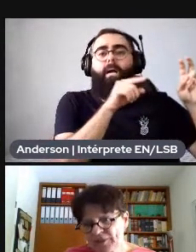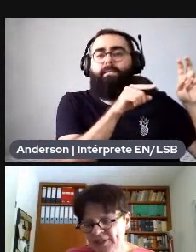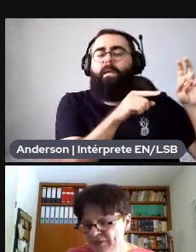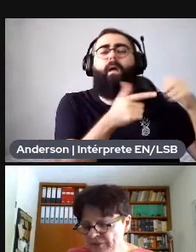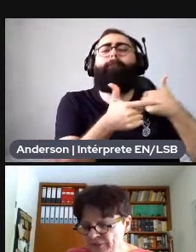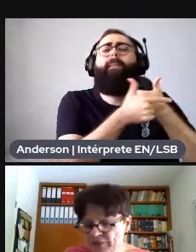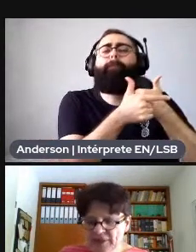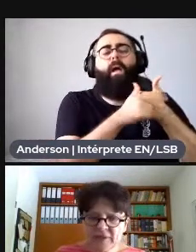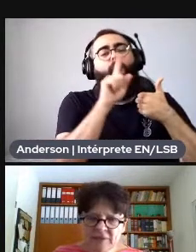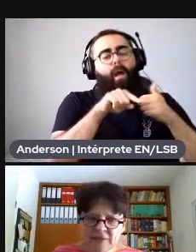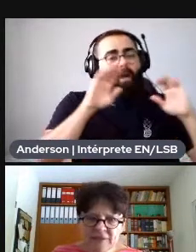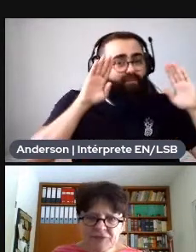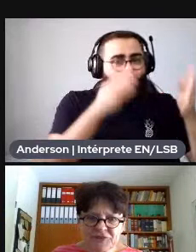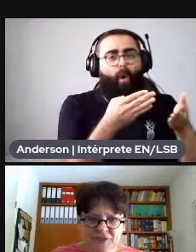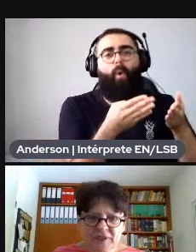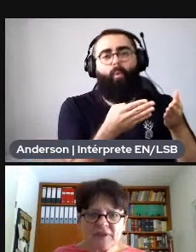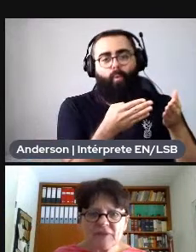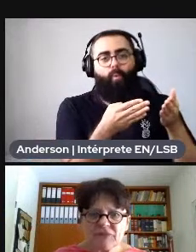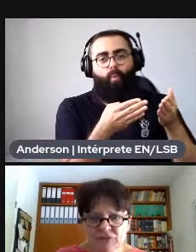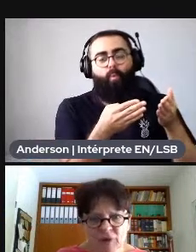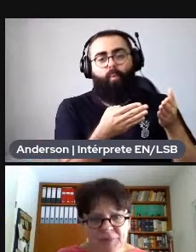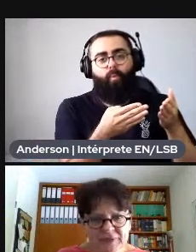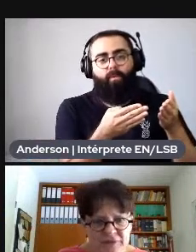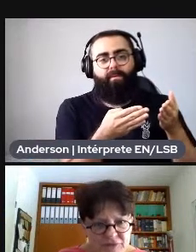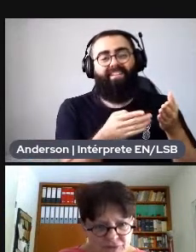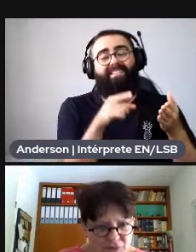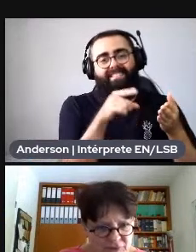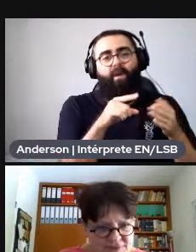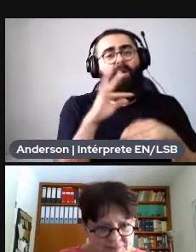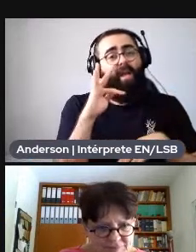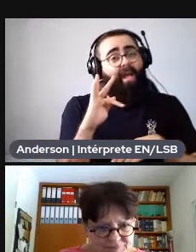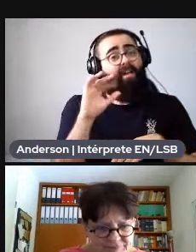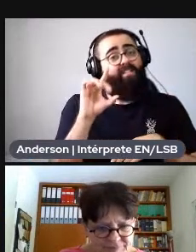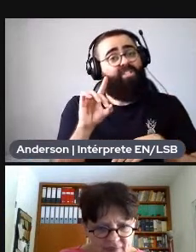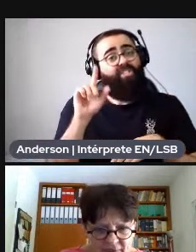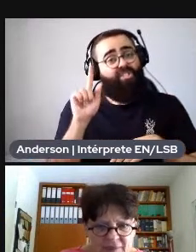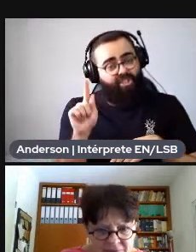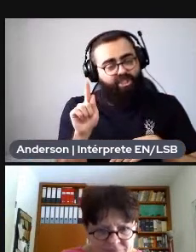is what you can do in FDG, topical focus.